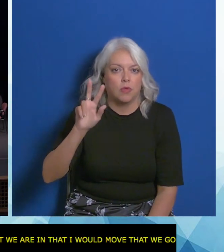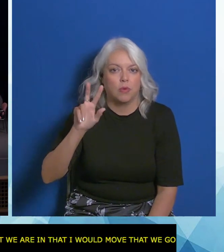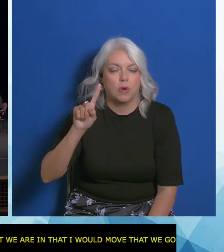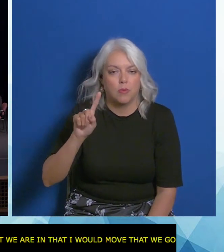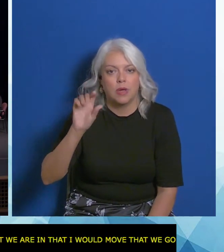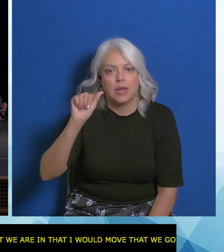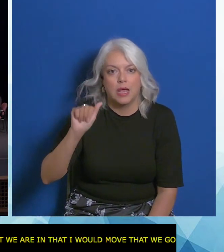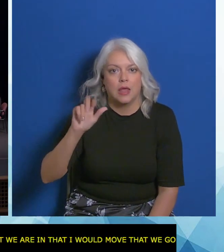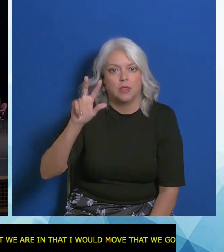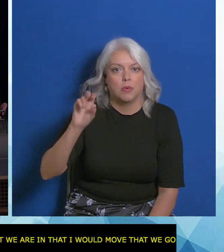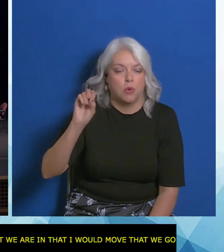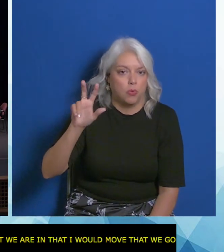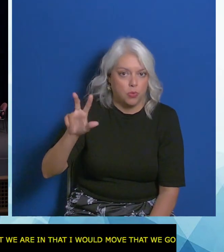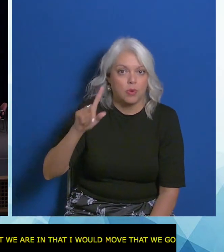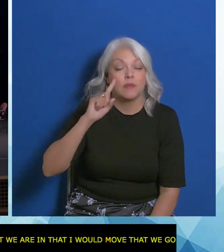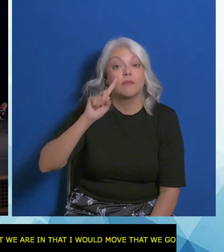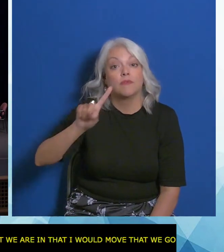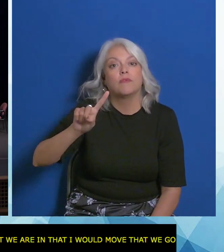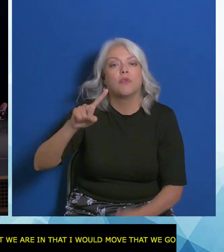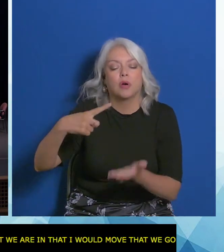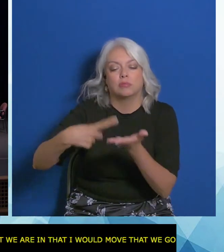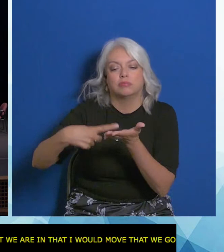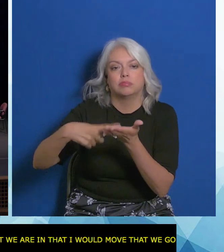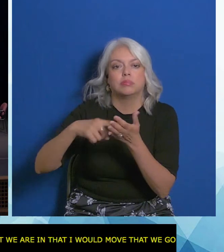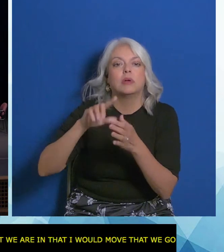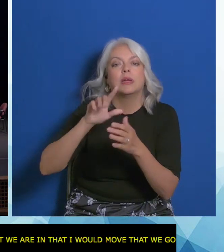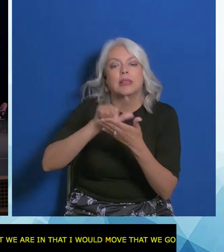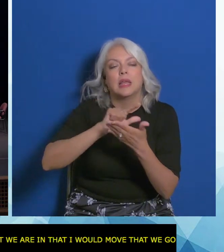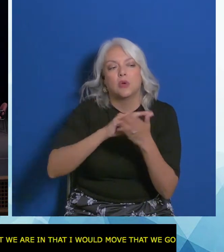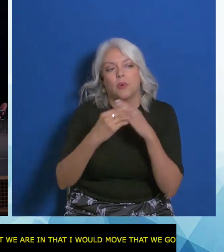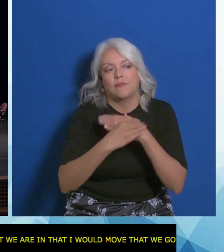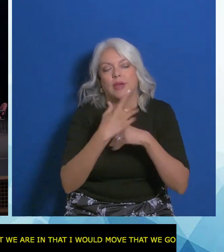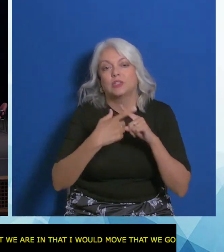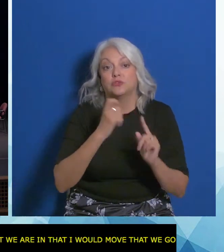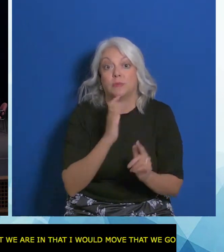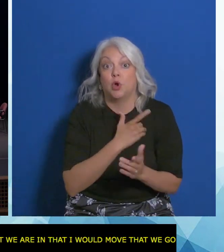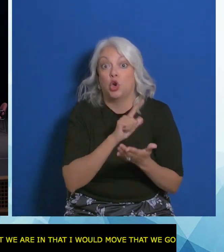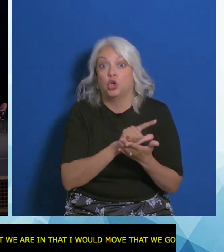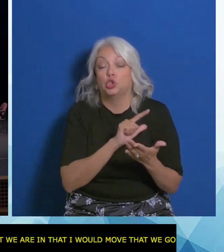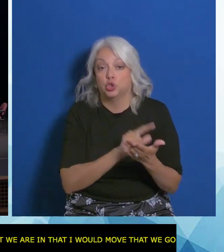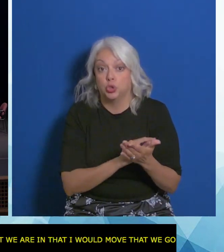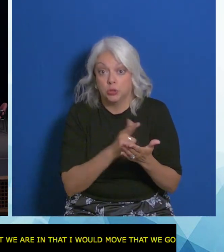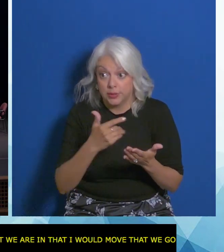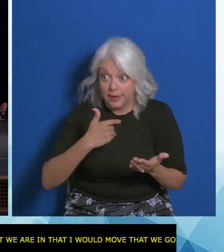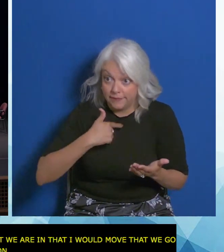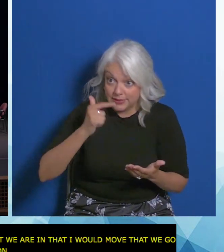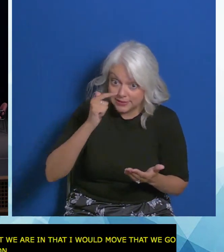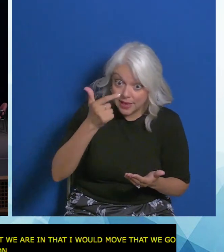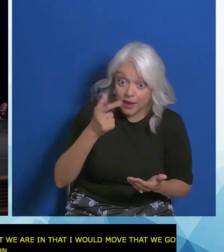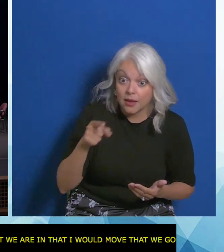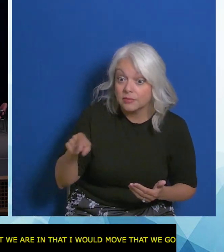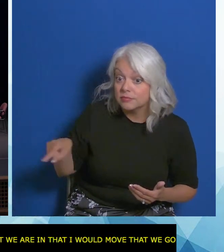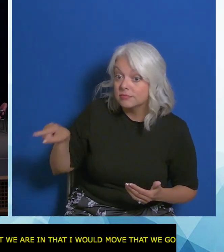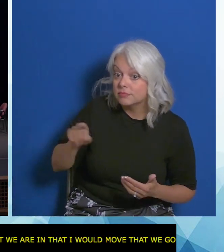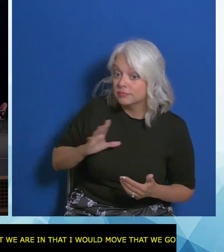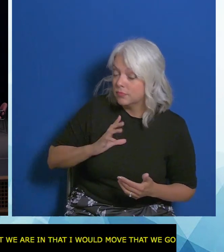3843.1.03A3 for discussion, consultation, and legal advice from our attorneys. Is there a second?